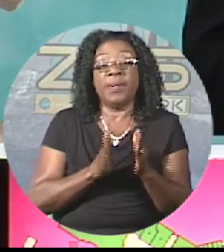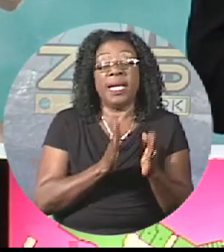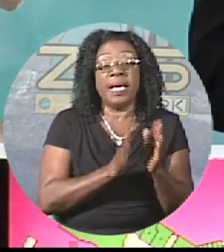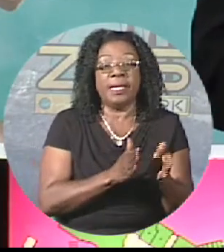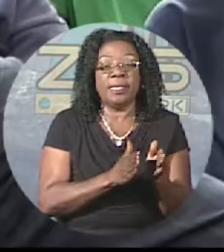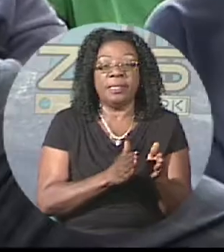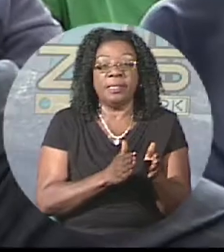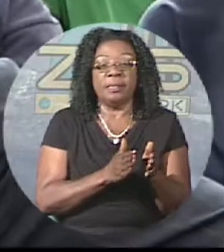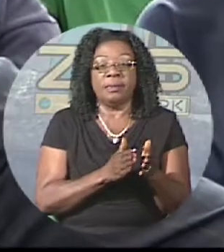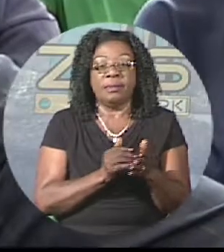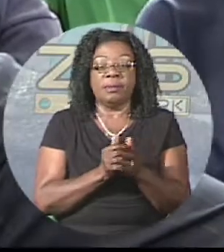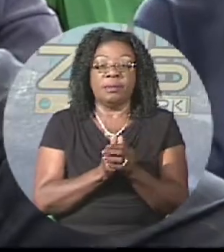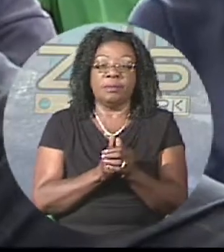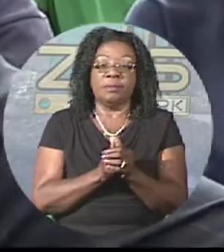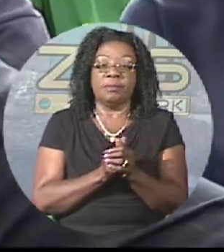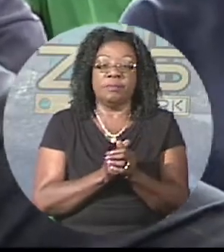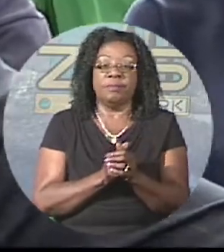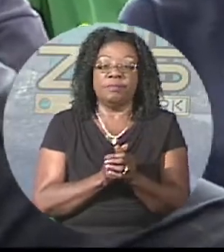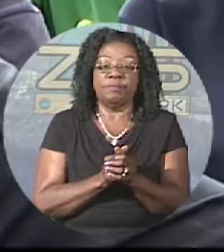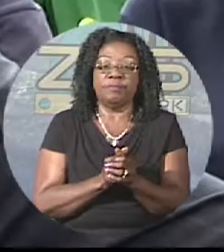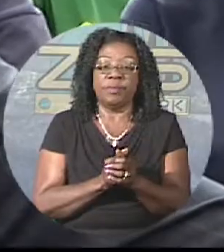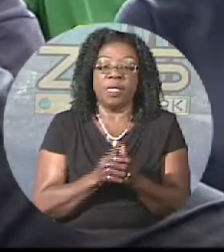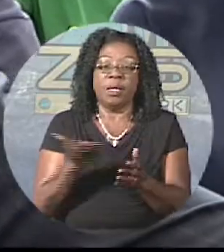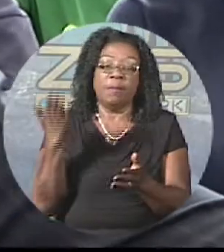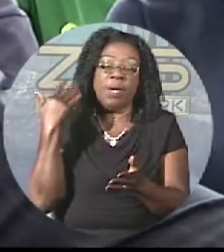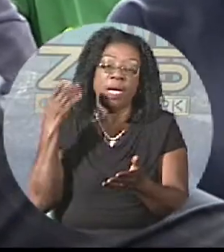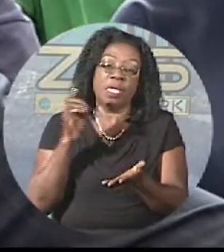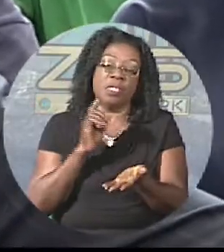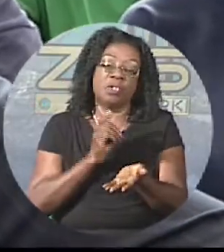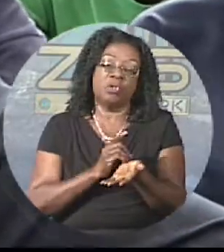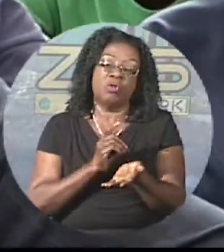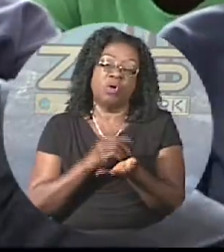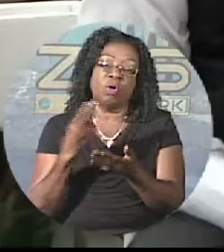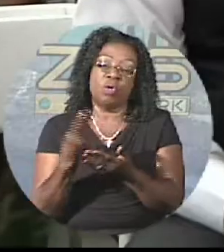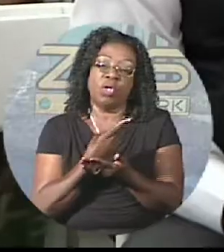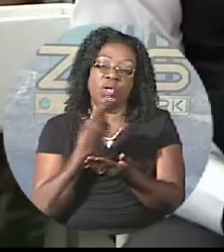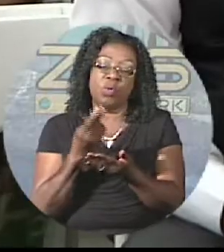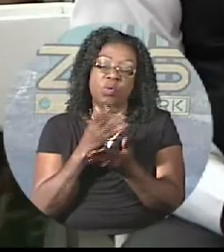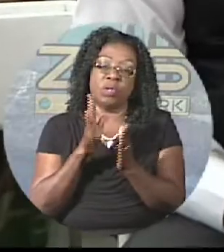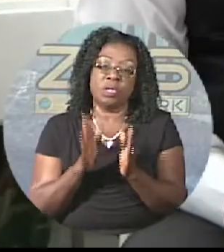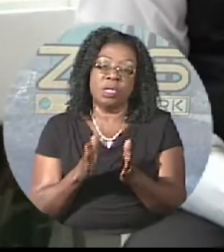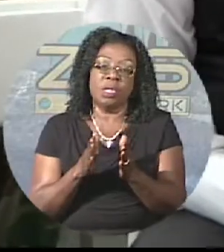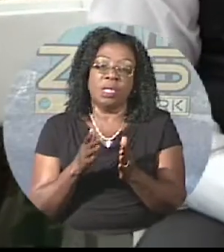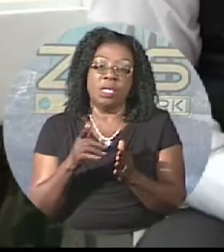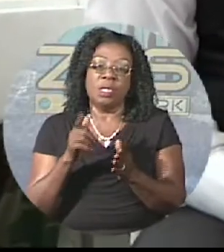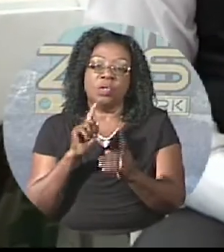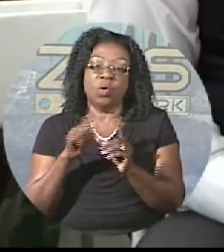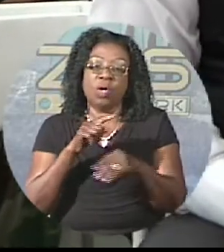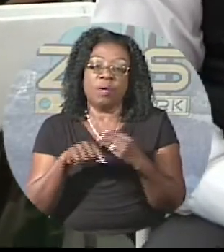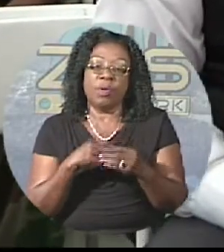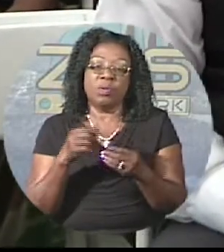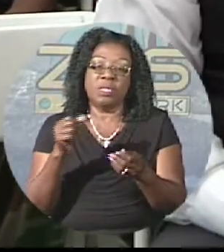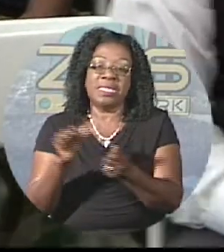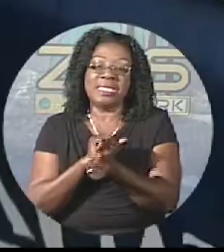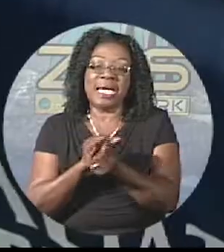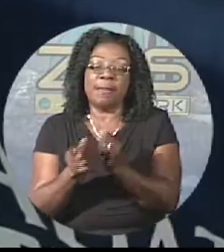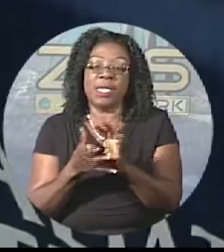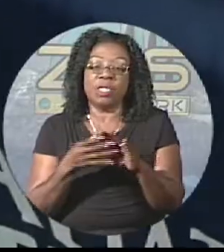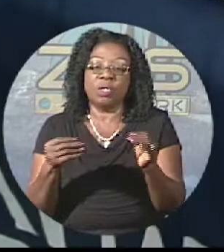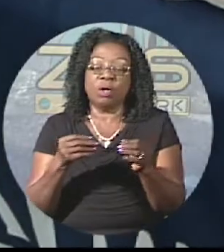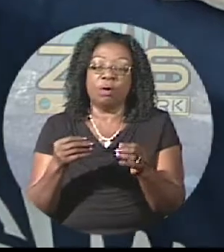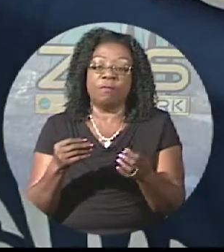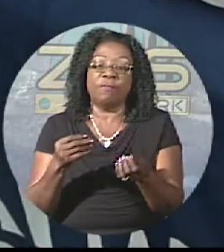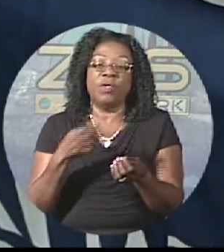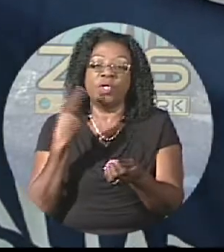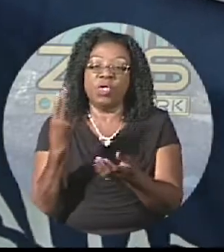accordingly. Former drug addict Walter Dean knows firsthand the damage that drugs can do. The